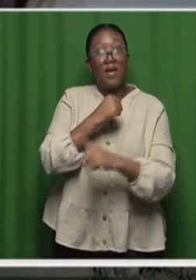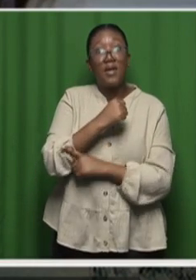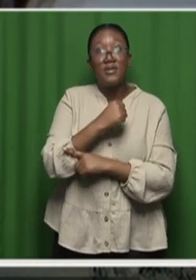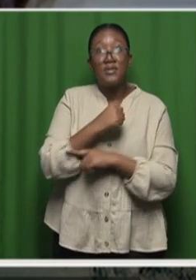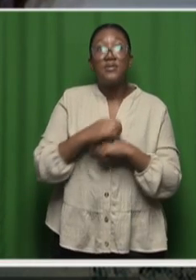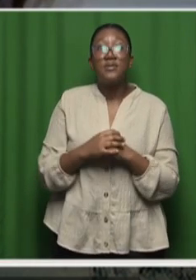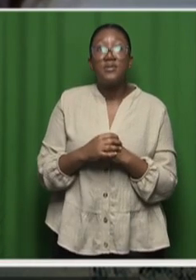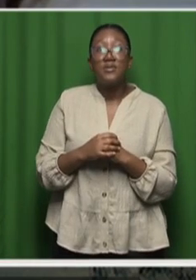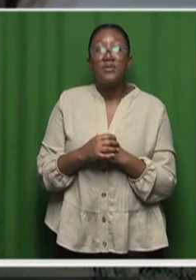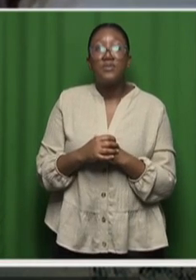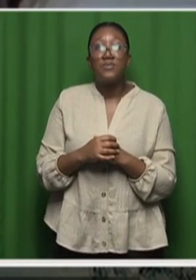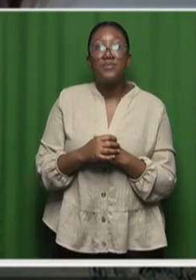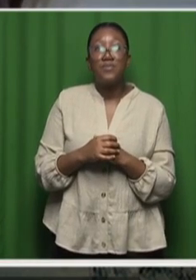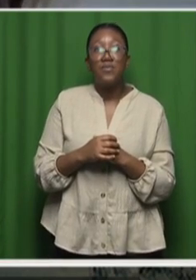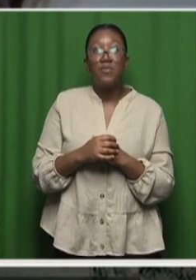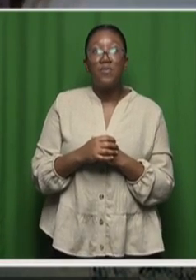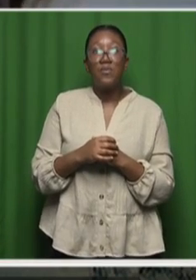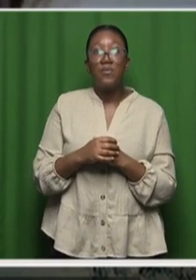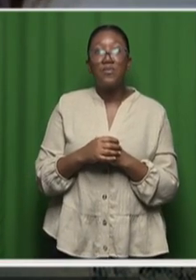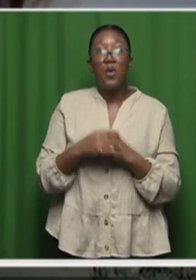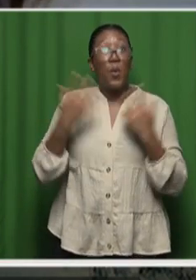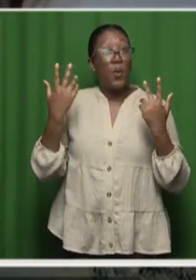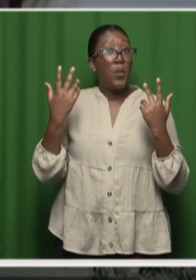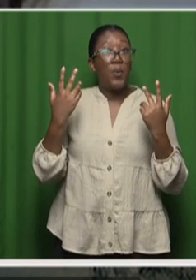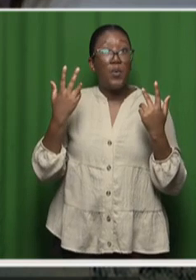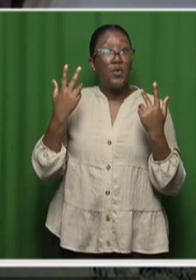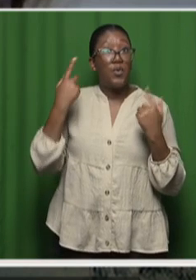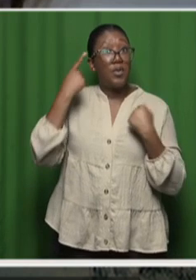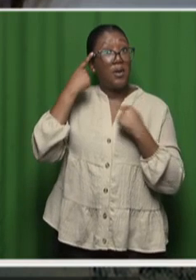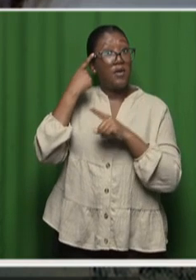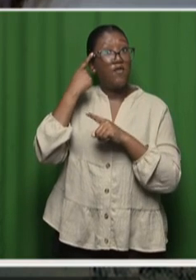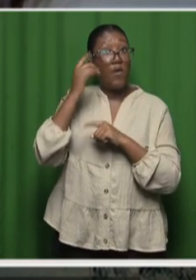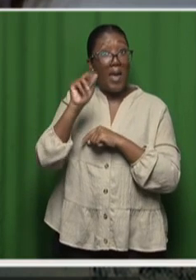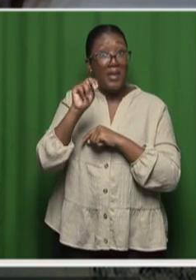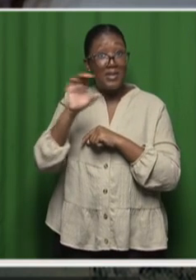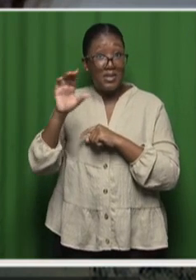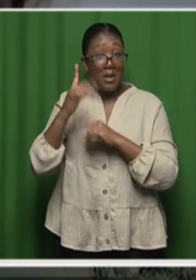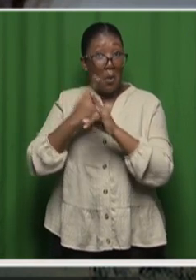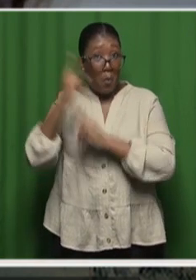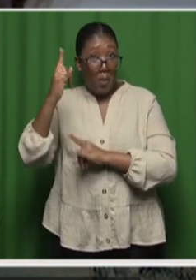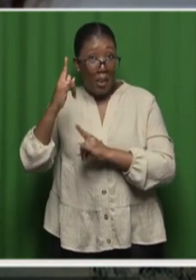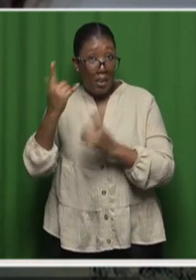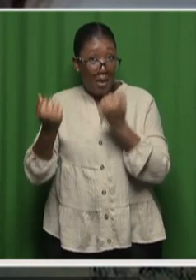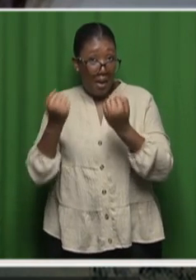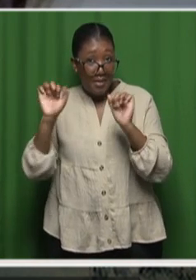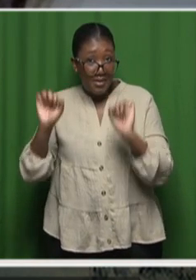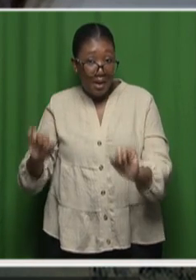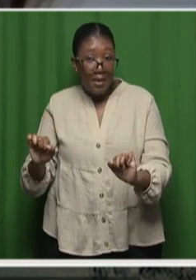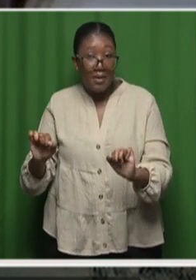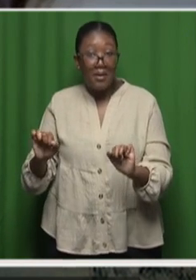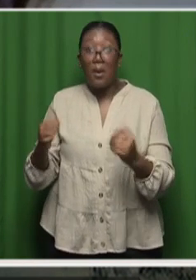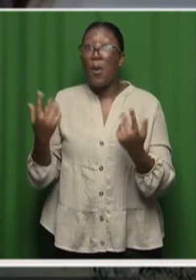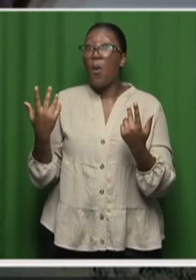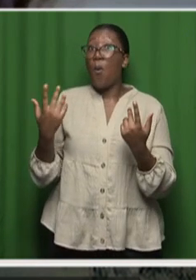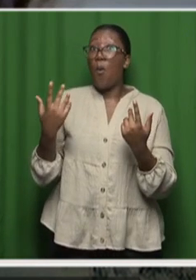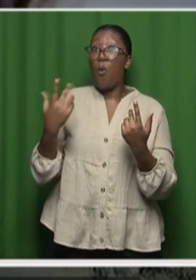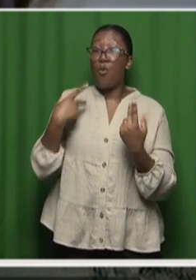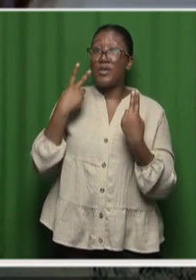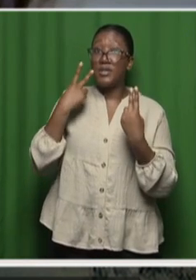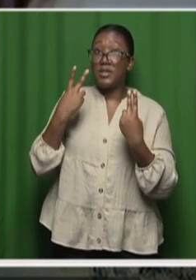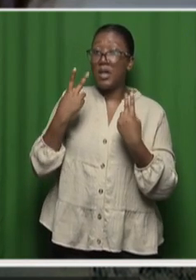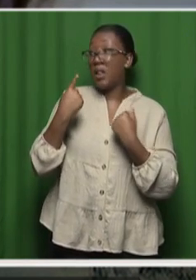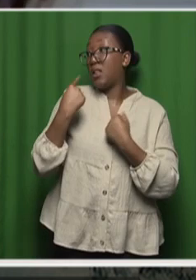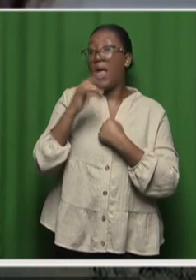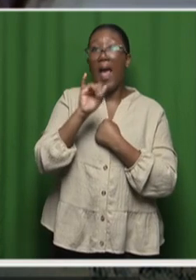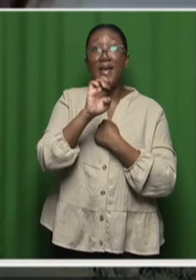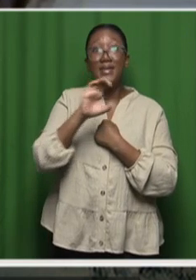we sort of wrap this up, what do you think the prospects for the ANC are in winning this case? We saw that they had a disappointment in the Electoral